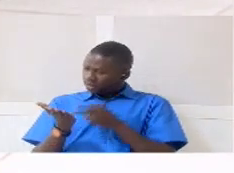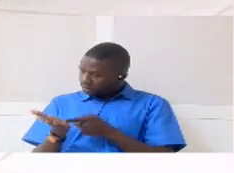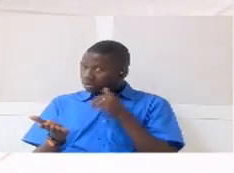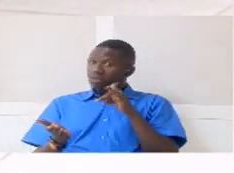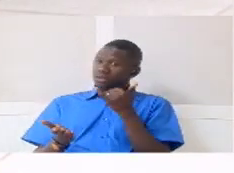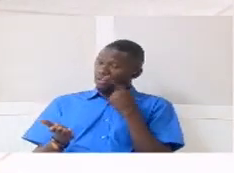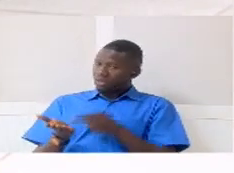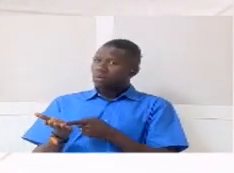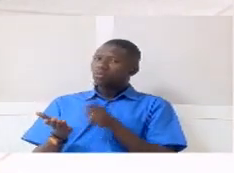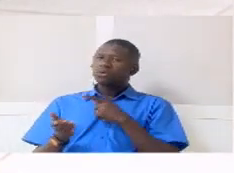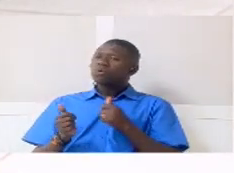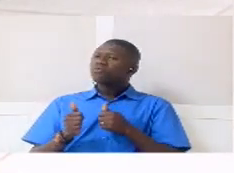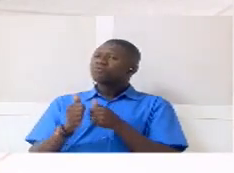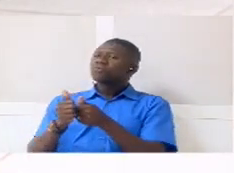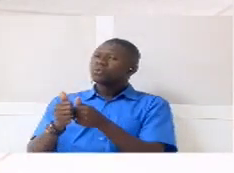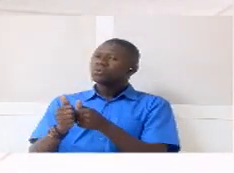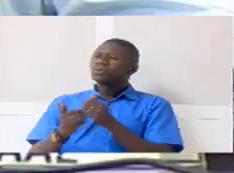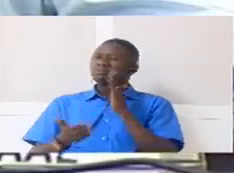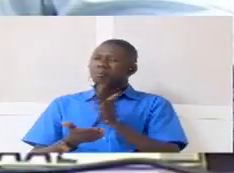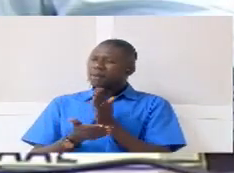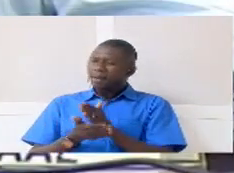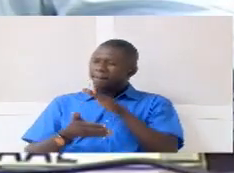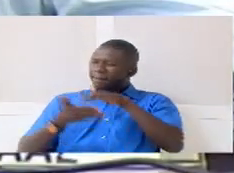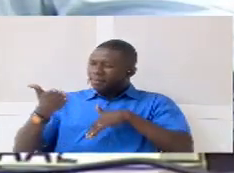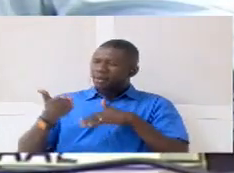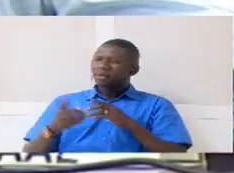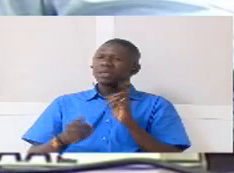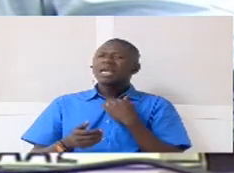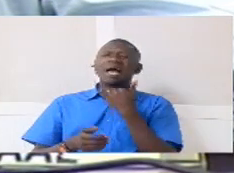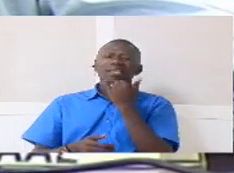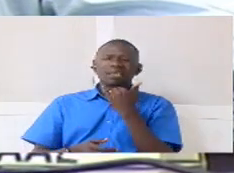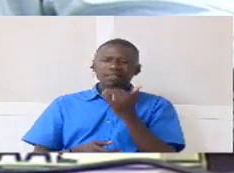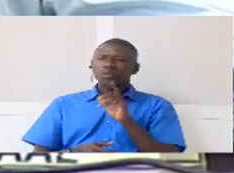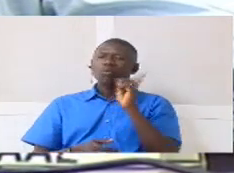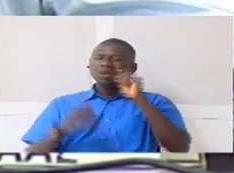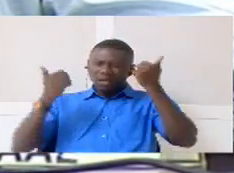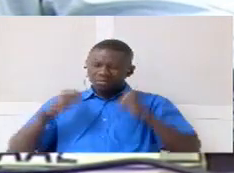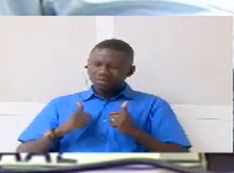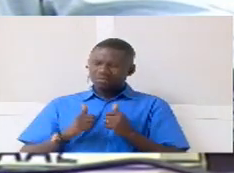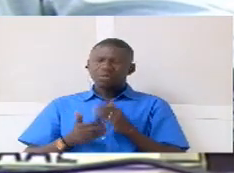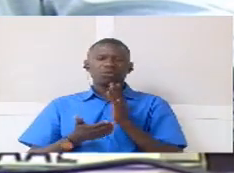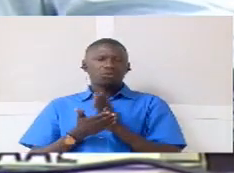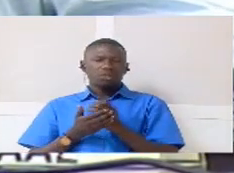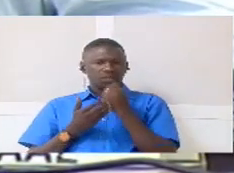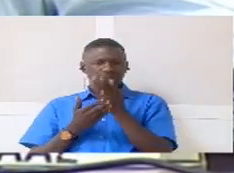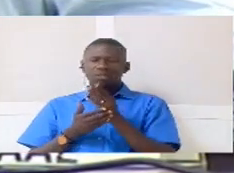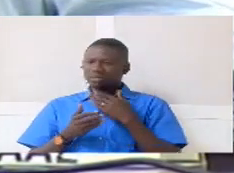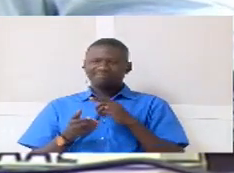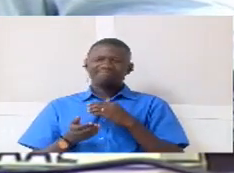for the matter. And so they were asking what was the matter. I can just say that there is impropriety in the whole